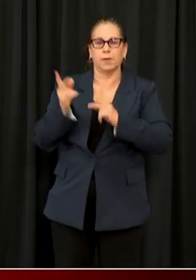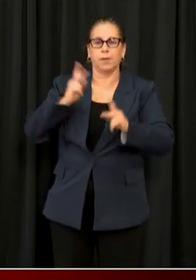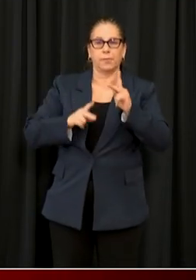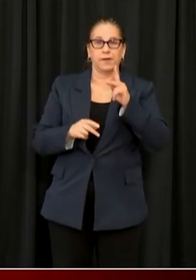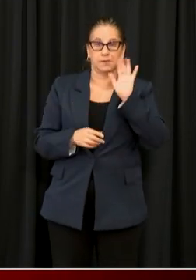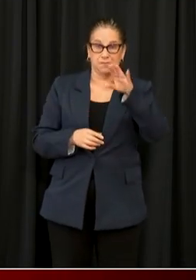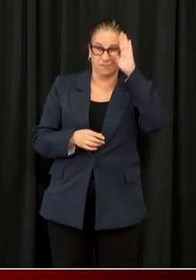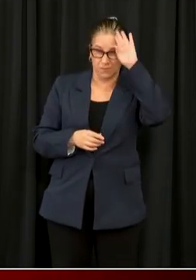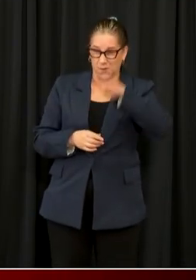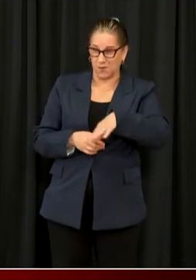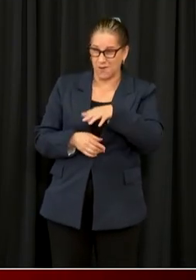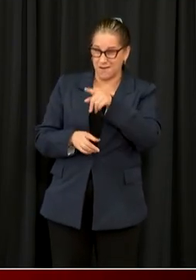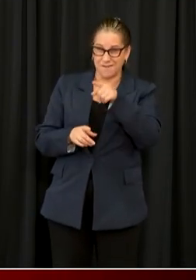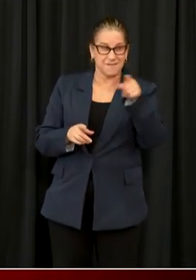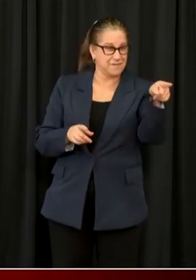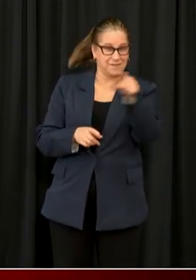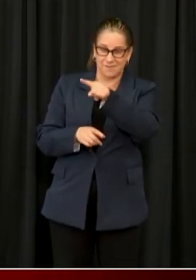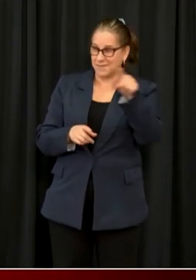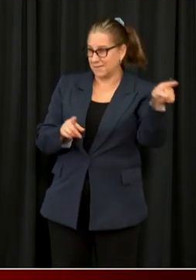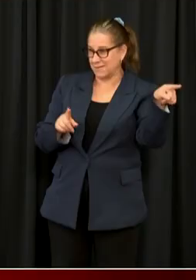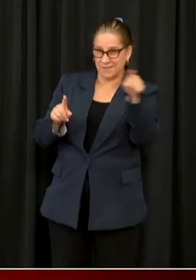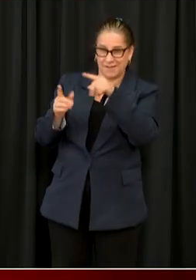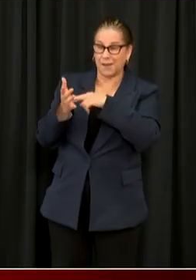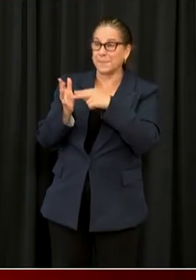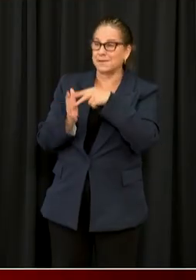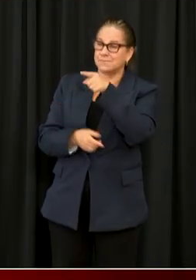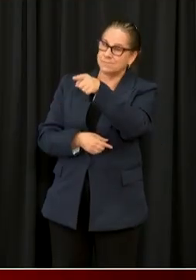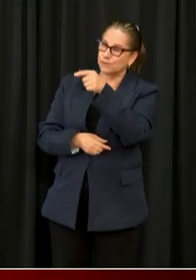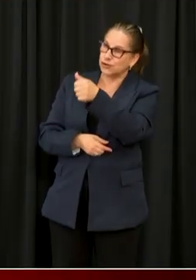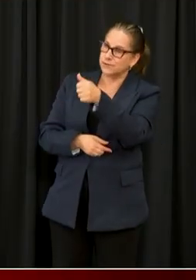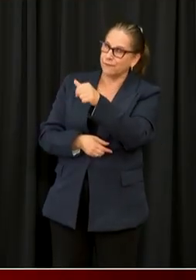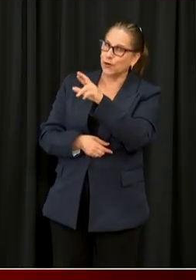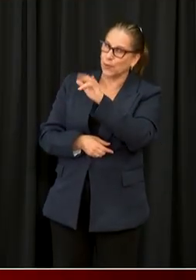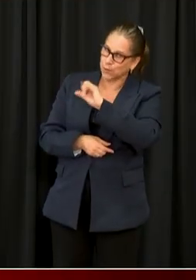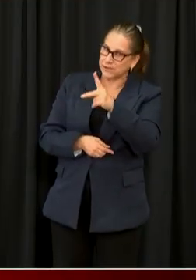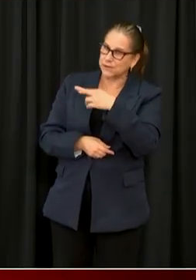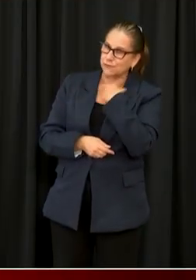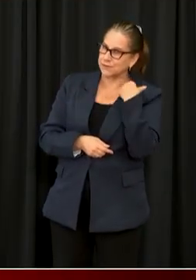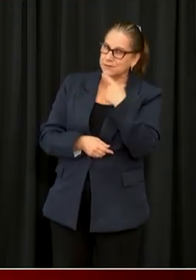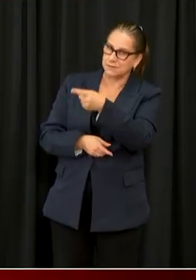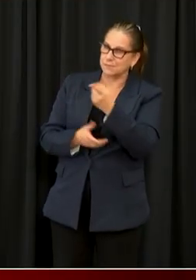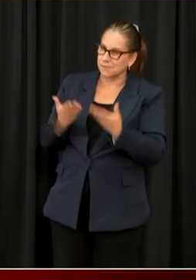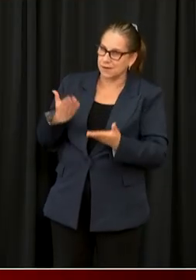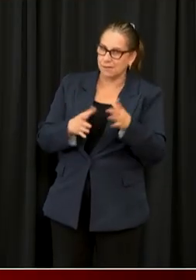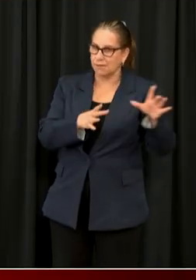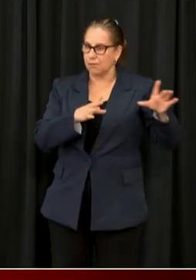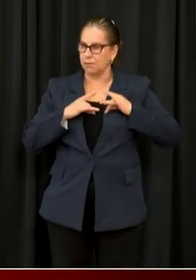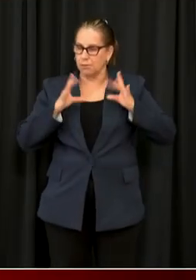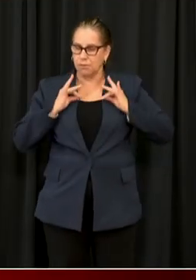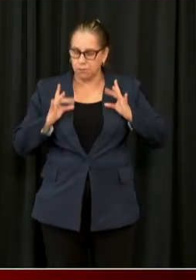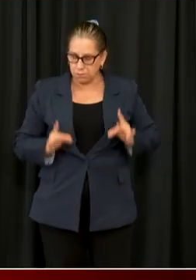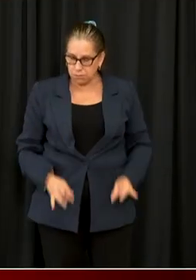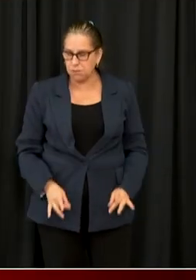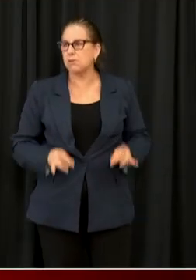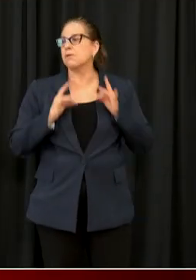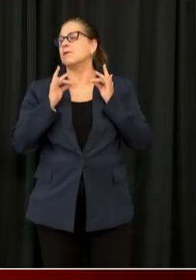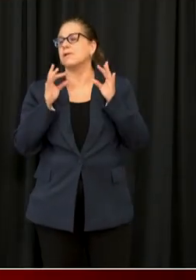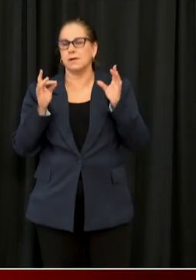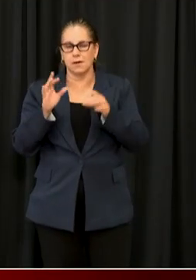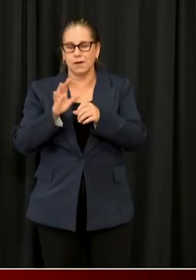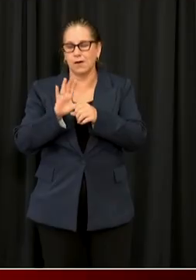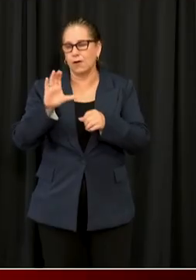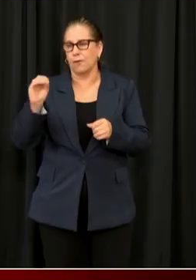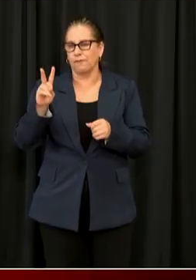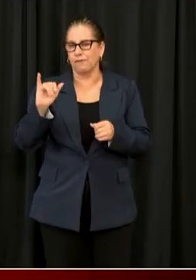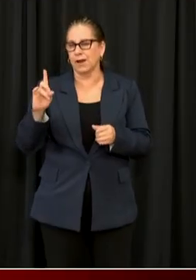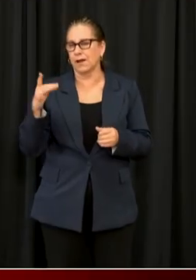been that the majority of our success can be attributed to the public's participation. And just want to encourage people that I know that a lot of